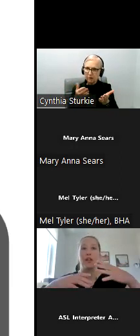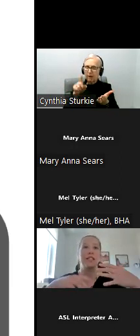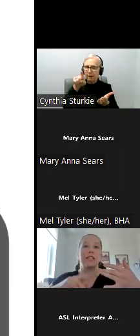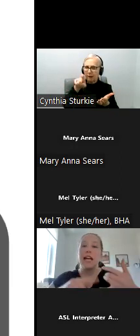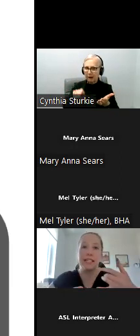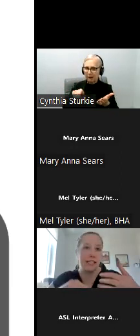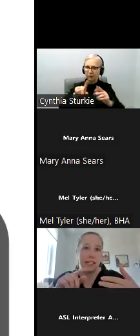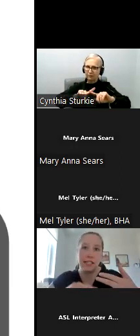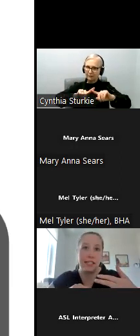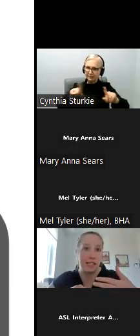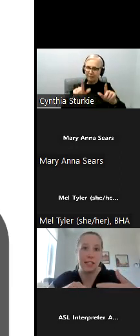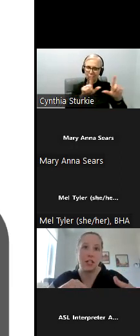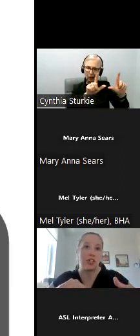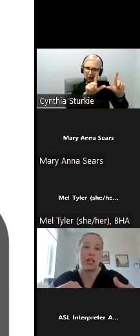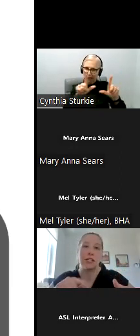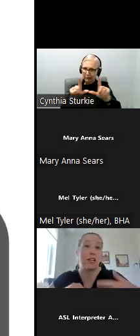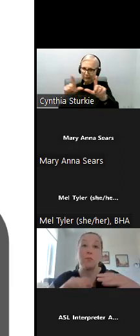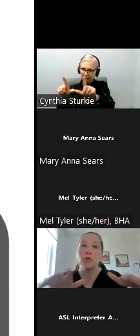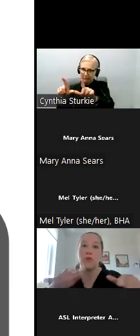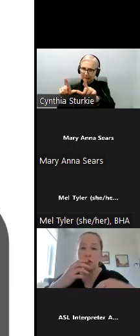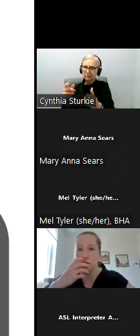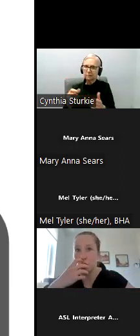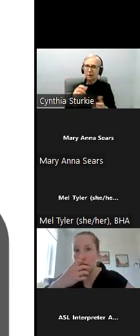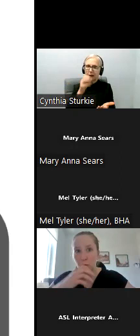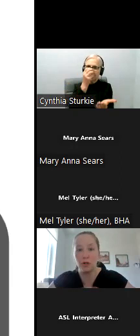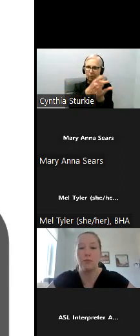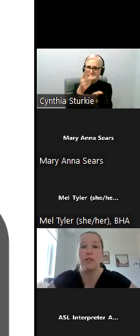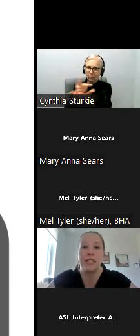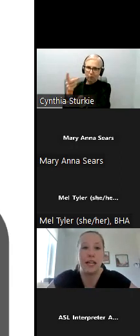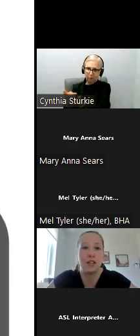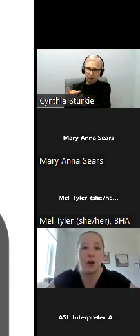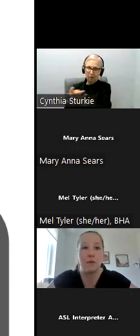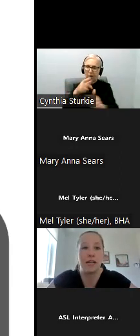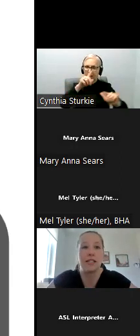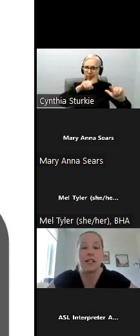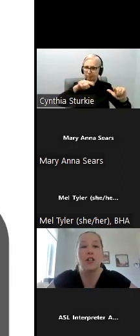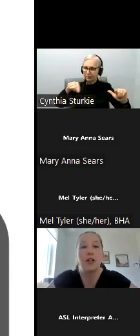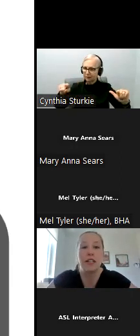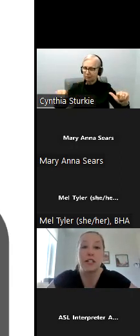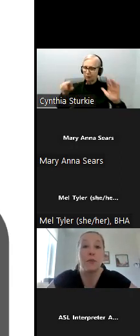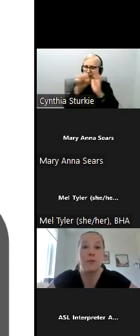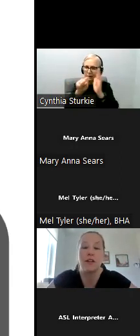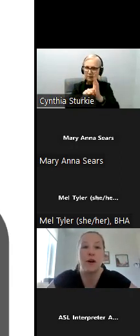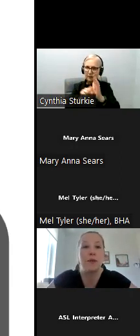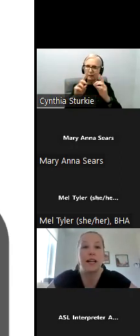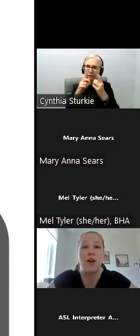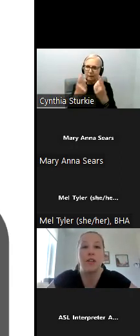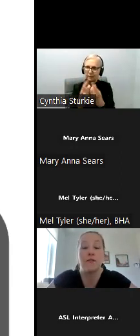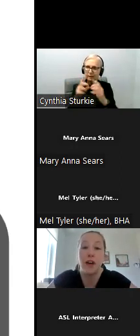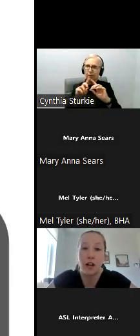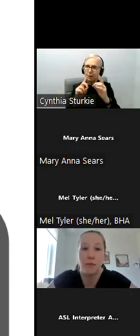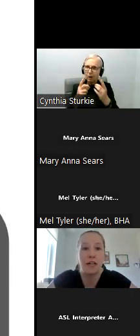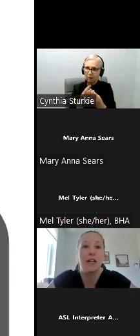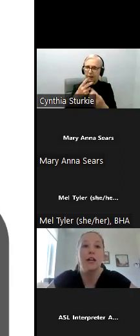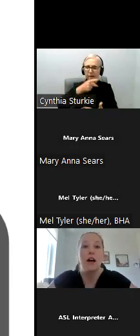have different licenses, designations, and approvals across multiple state departments, including the Department of Public Health